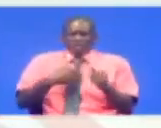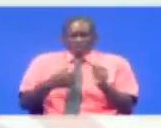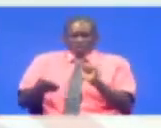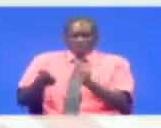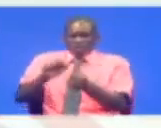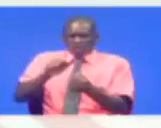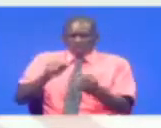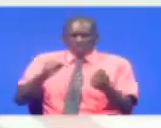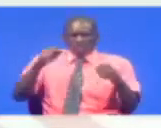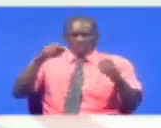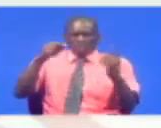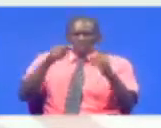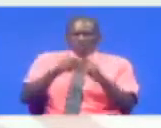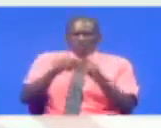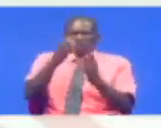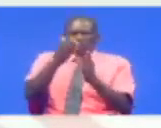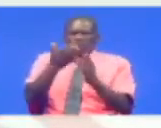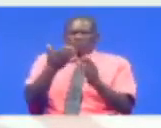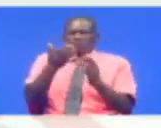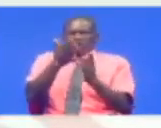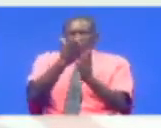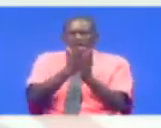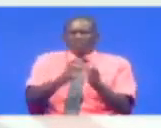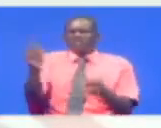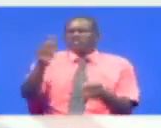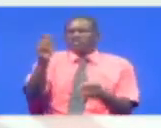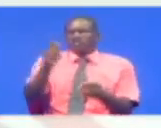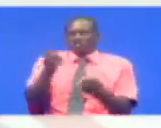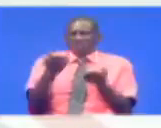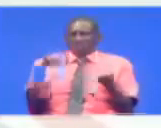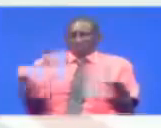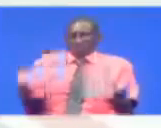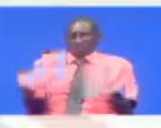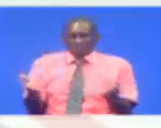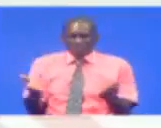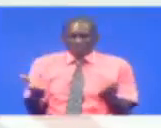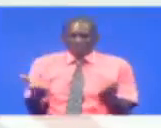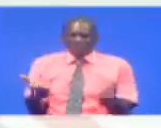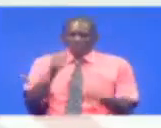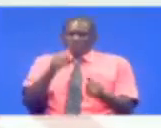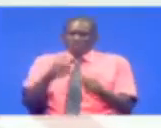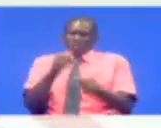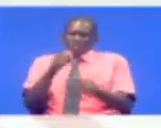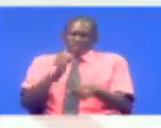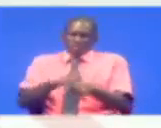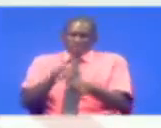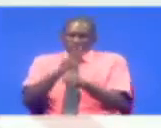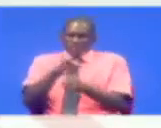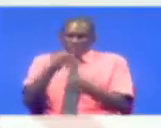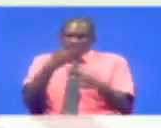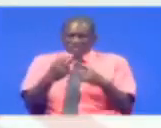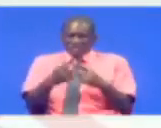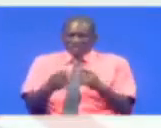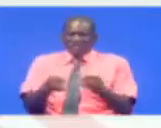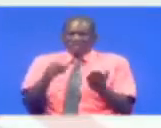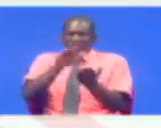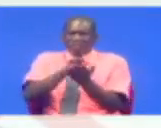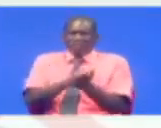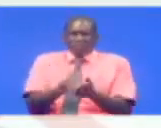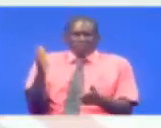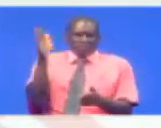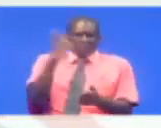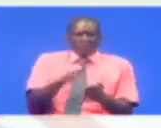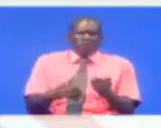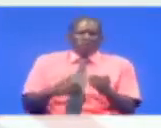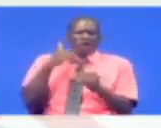into half a trillion liquid assets, once deployed this year, we'll see the bank bounce back to pre-COVID